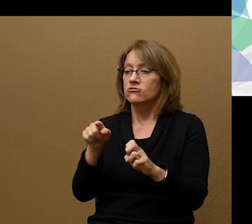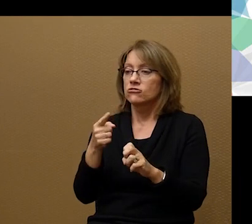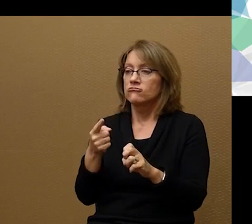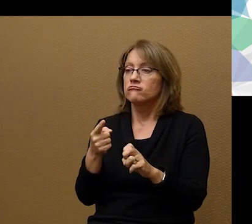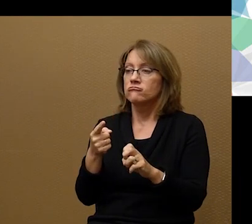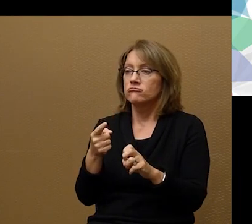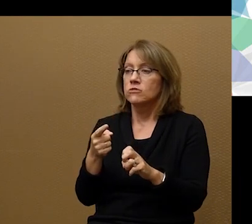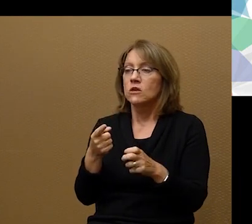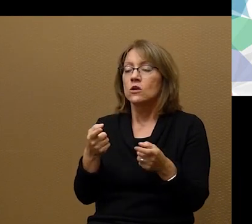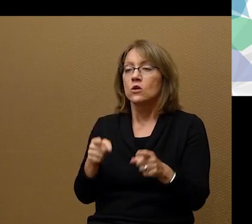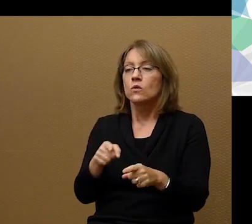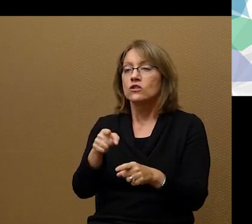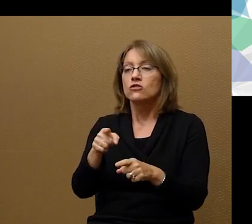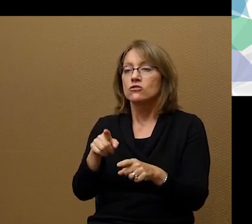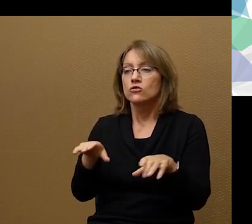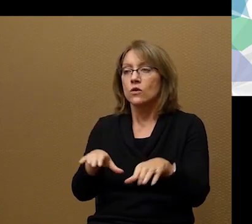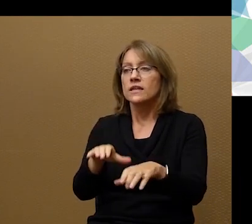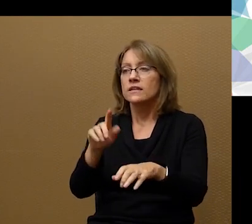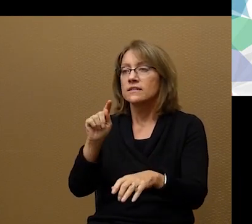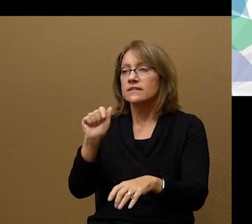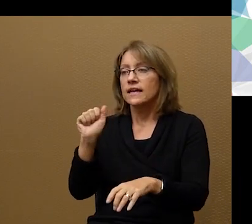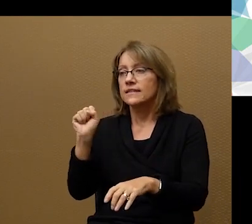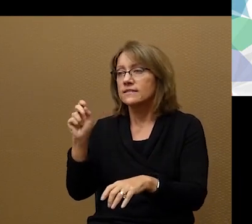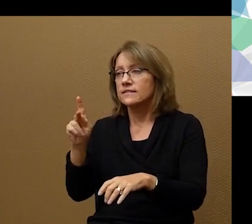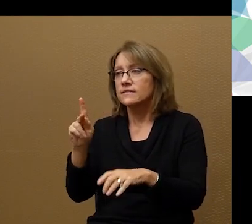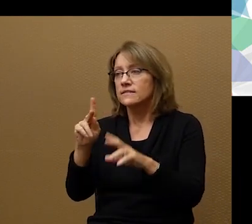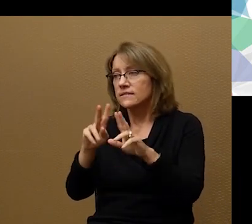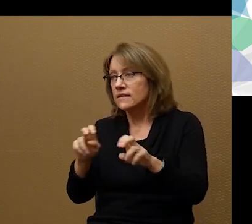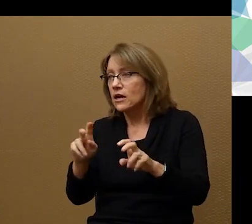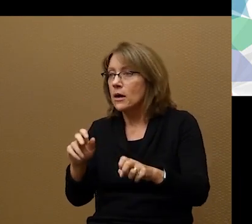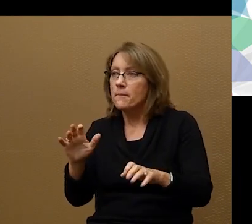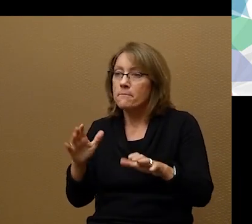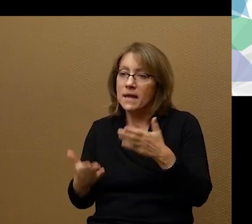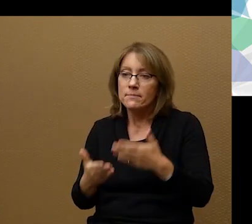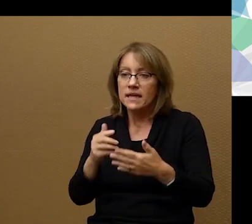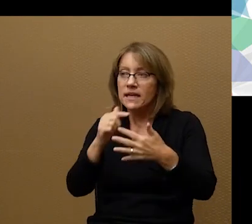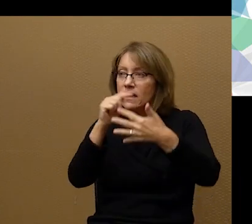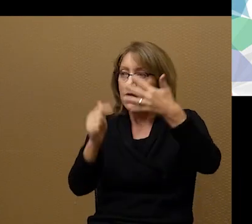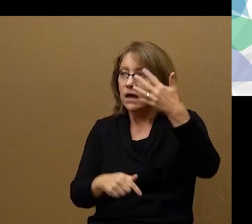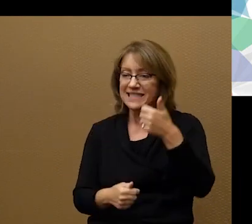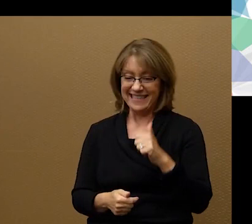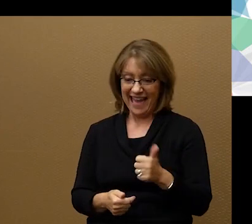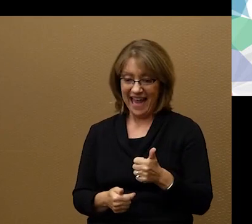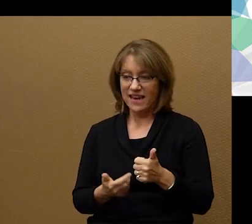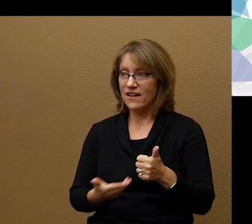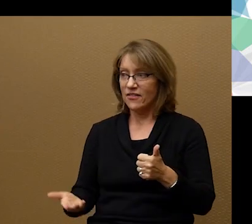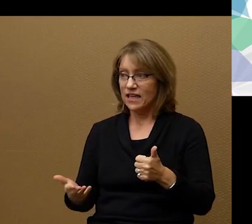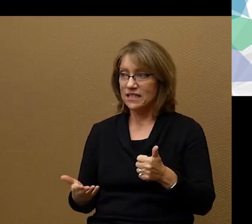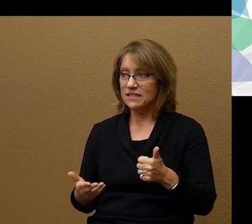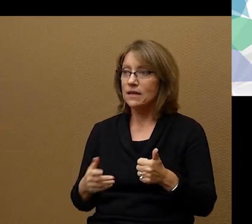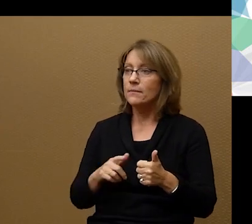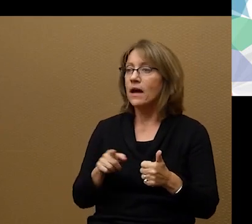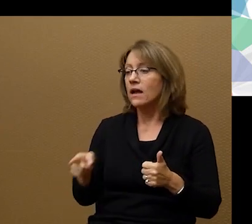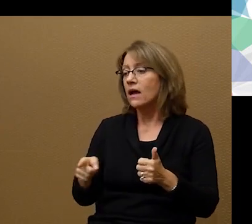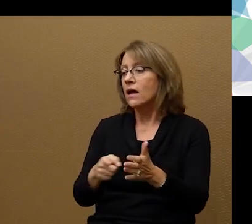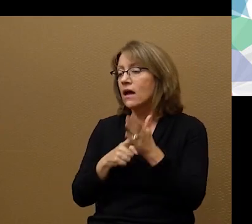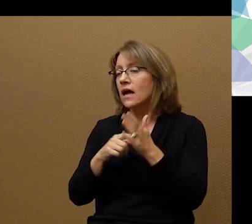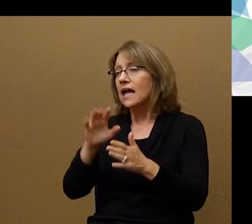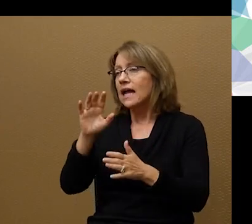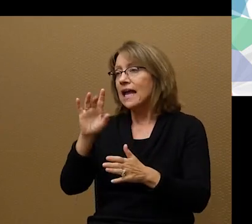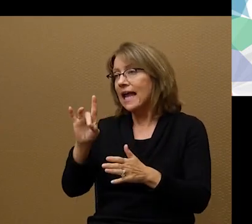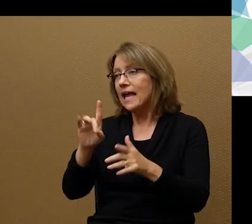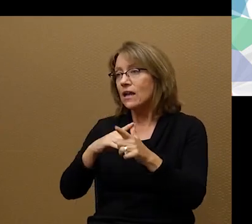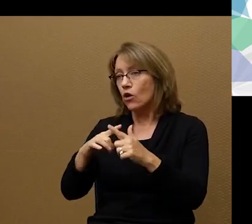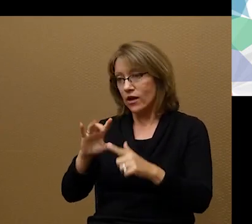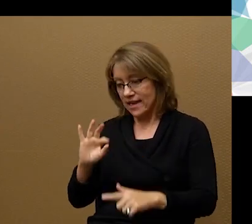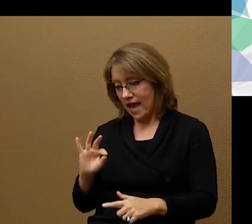so also when you're doing a task analysis, there might be 10 steps, but you only require the student to do 8 or 9, and